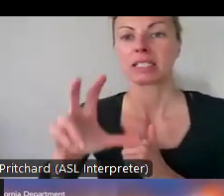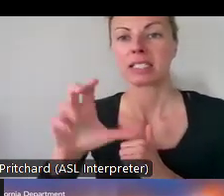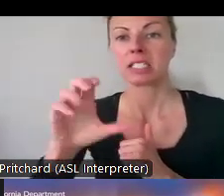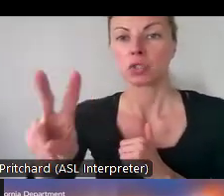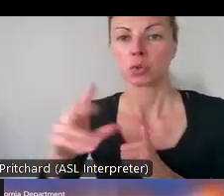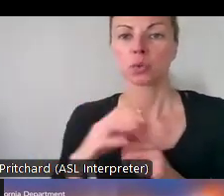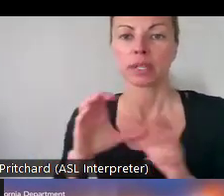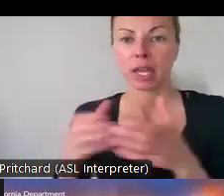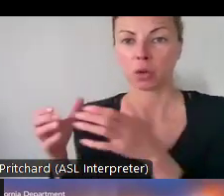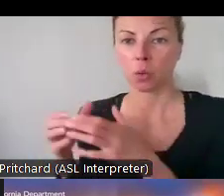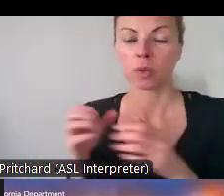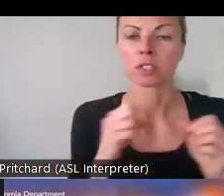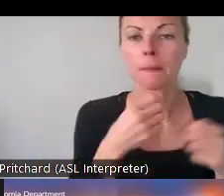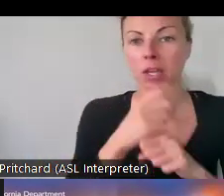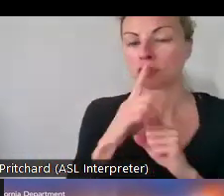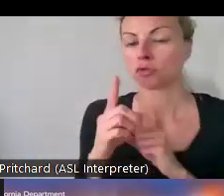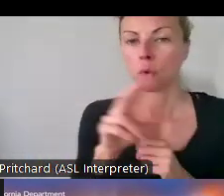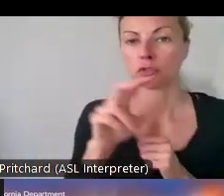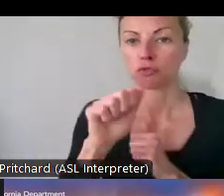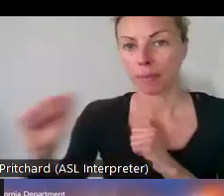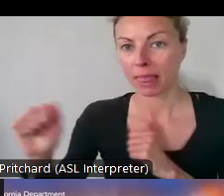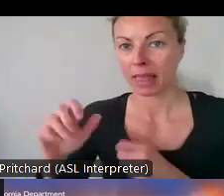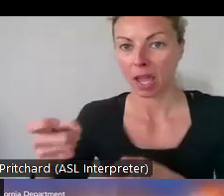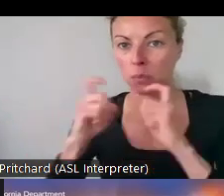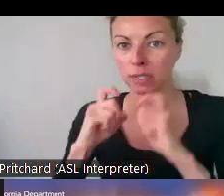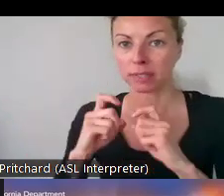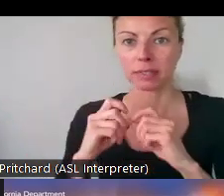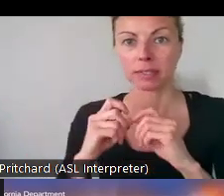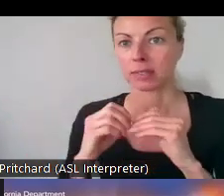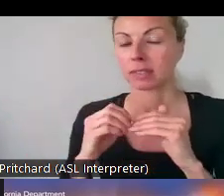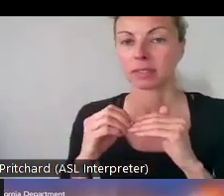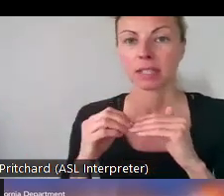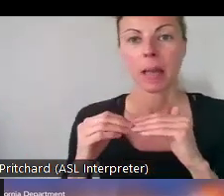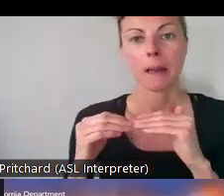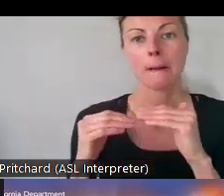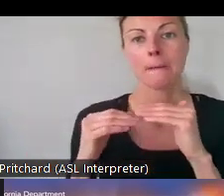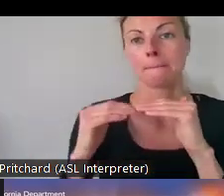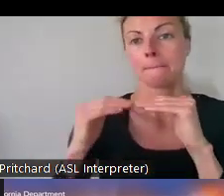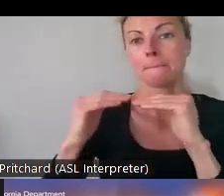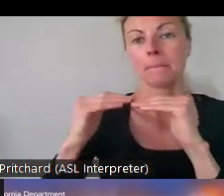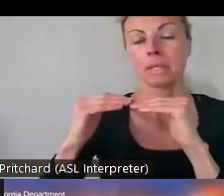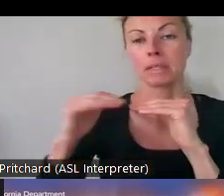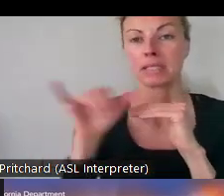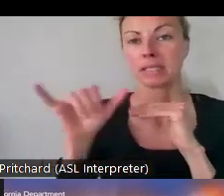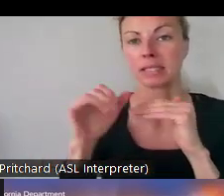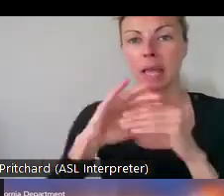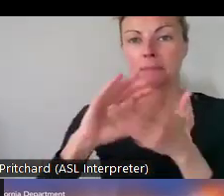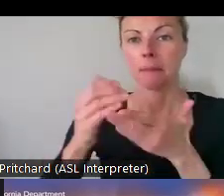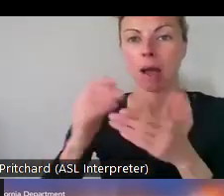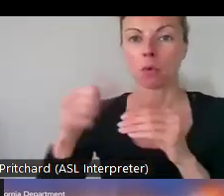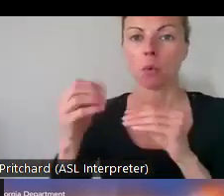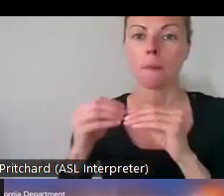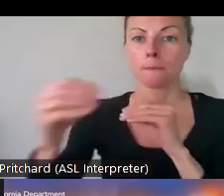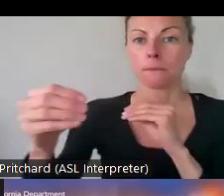is to ensure that the AAA receives at least as much as they received the year prior. If there is sufficient